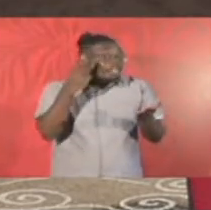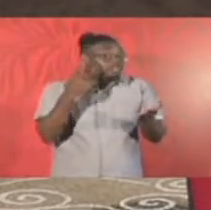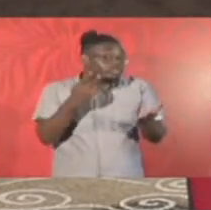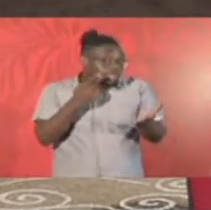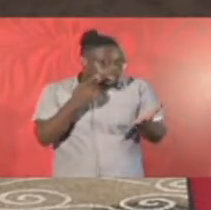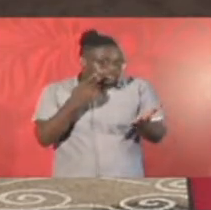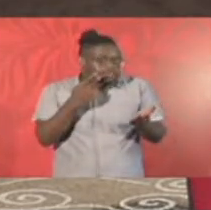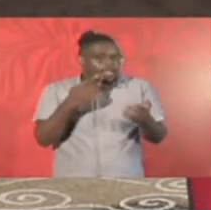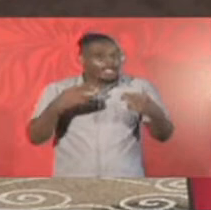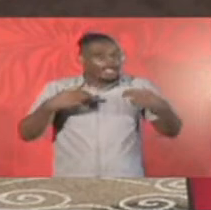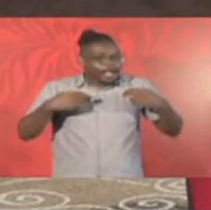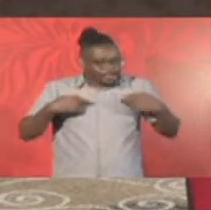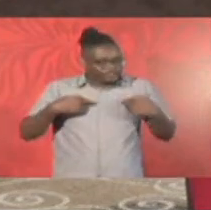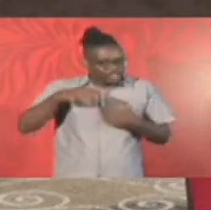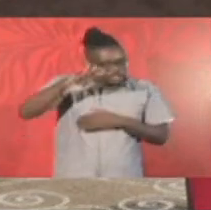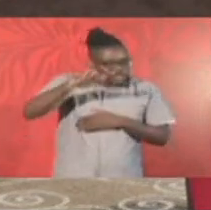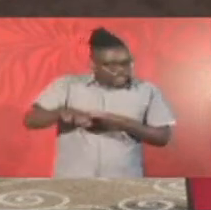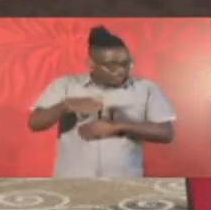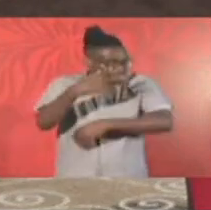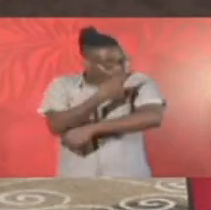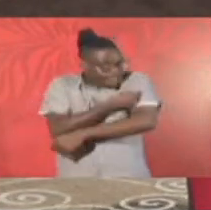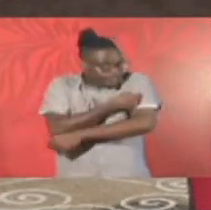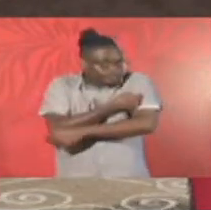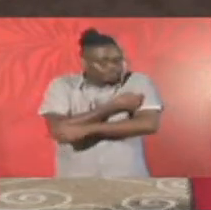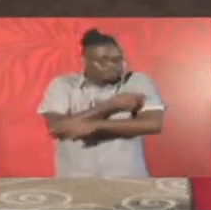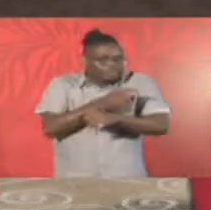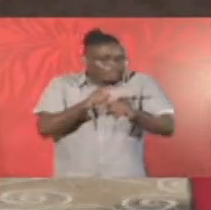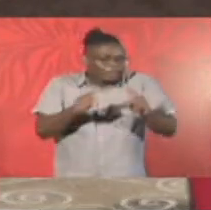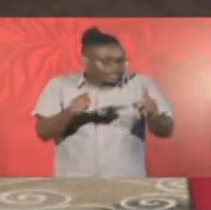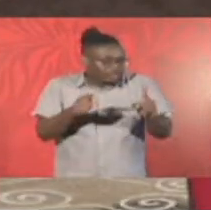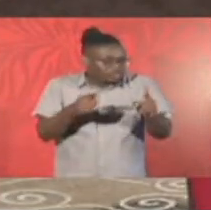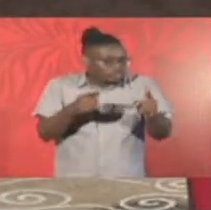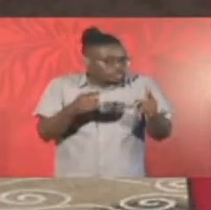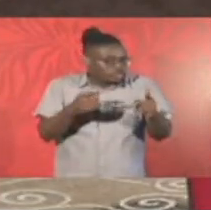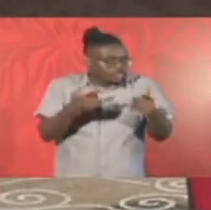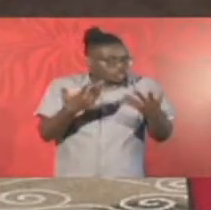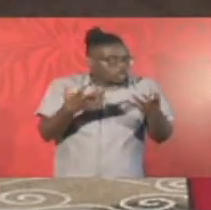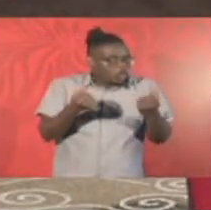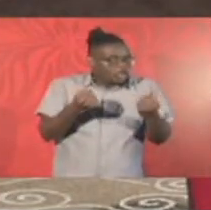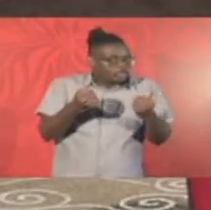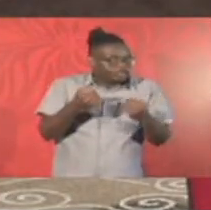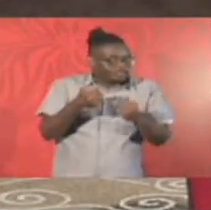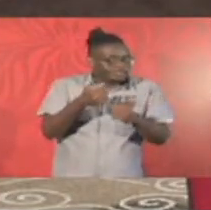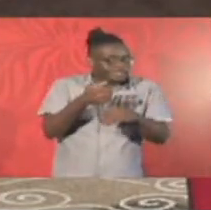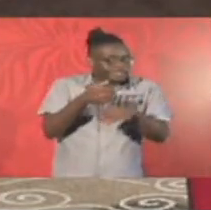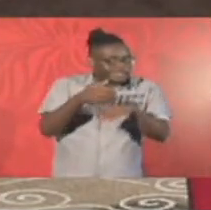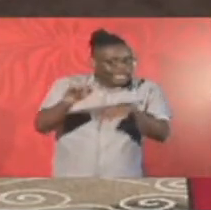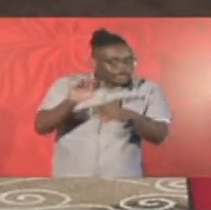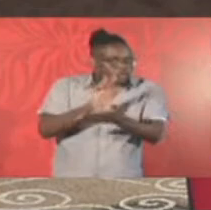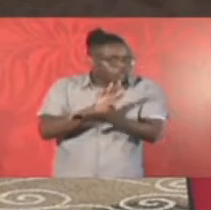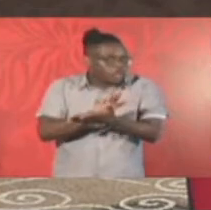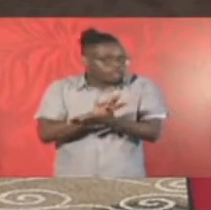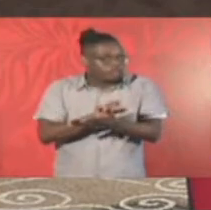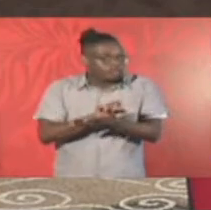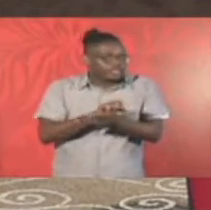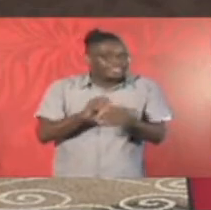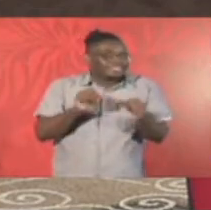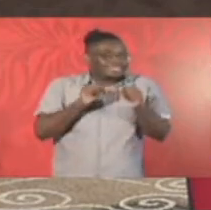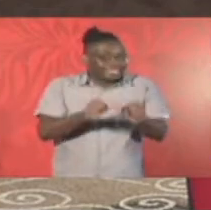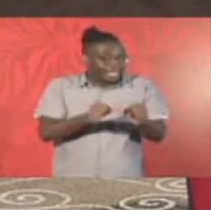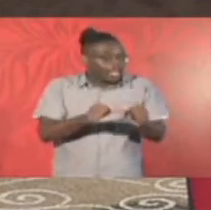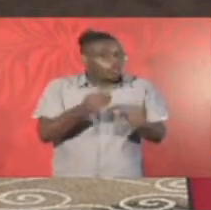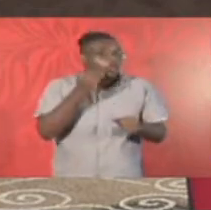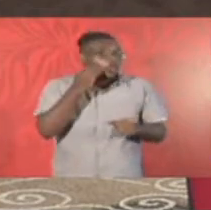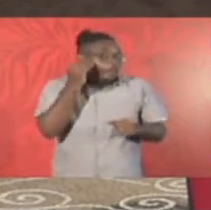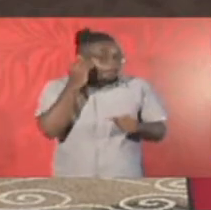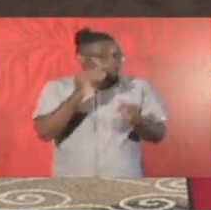that option of face-to-face learning but would rather not send the child to school, can they allow their child to stay home and attend